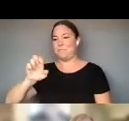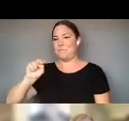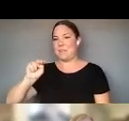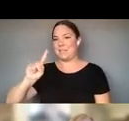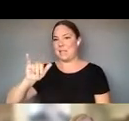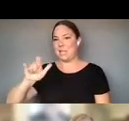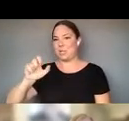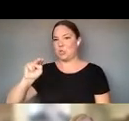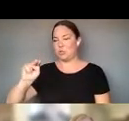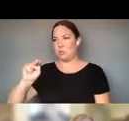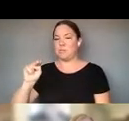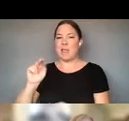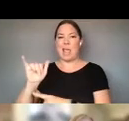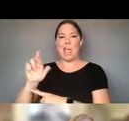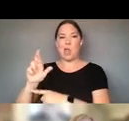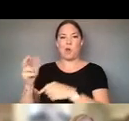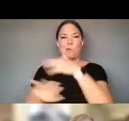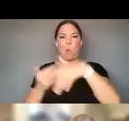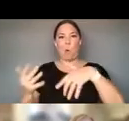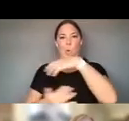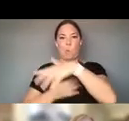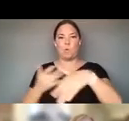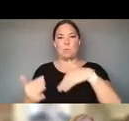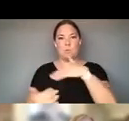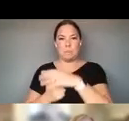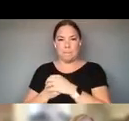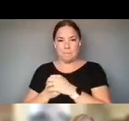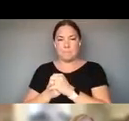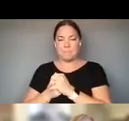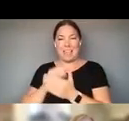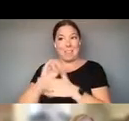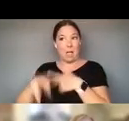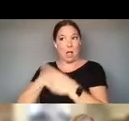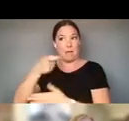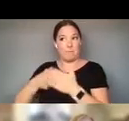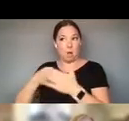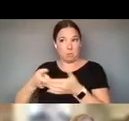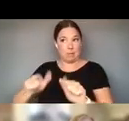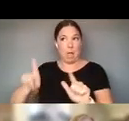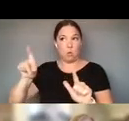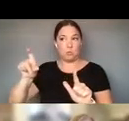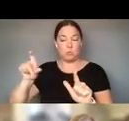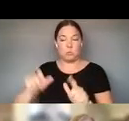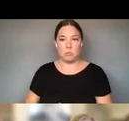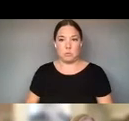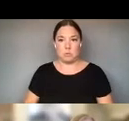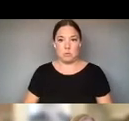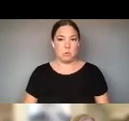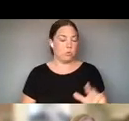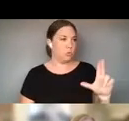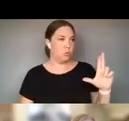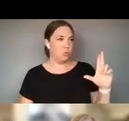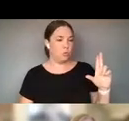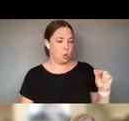performance or rehearsal space. Would those costs be allowable? No. Um,